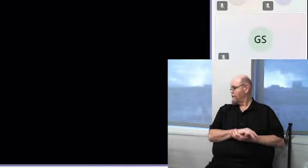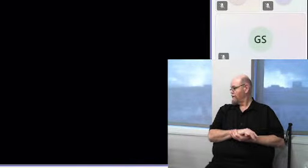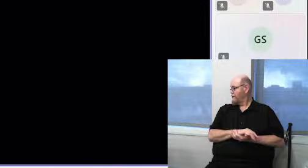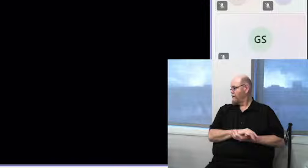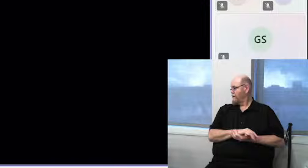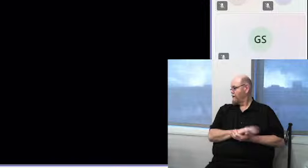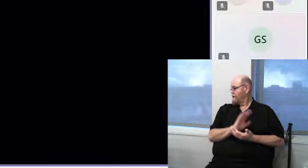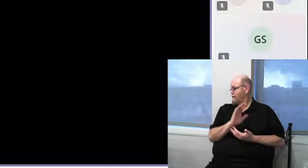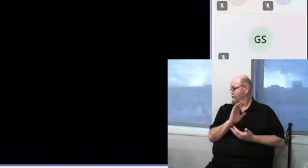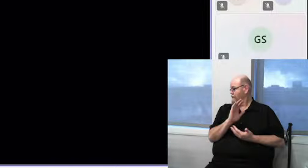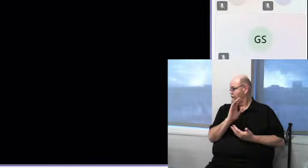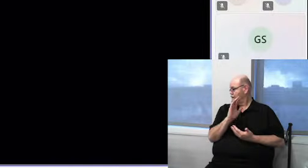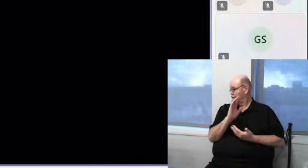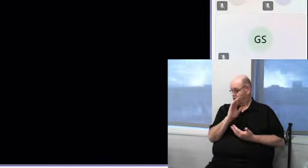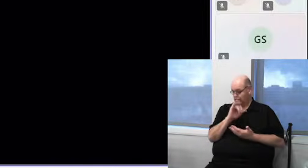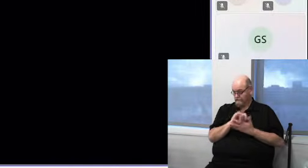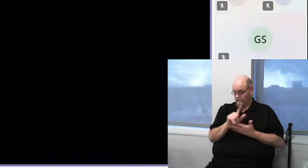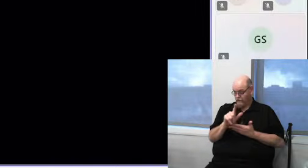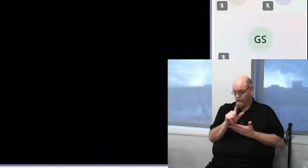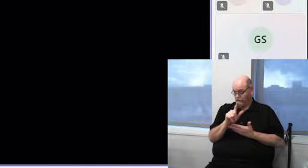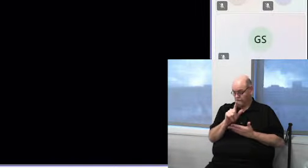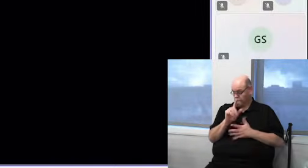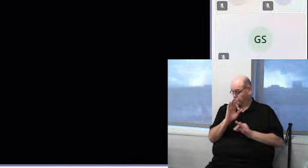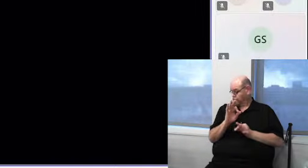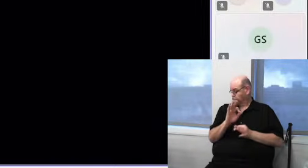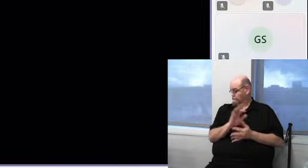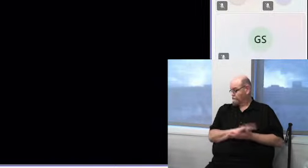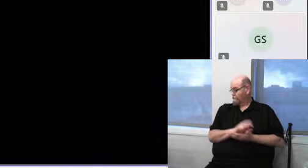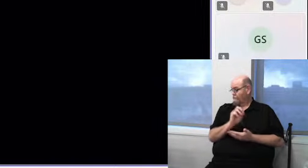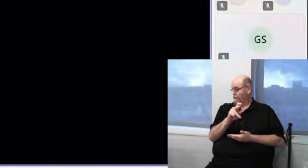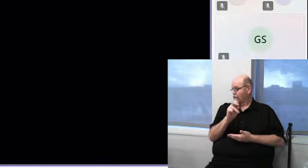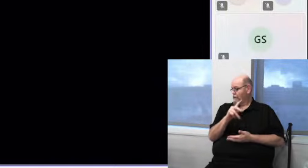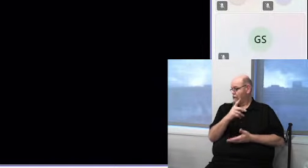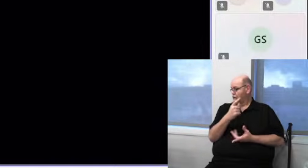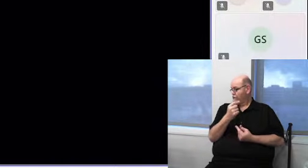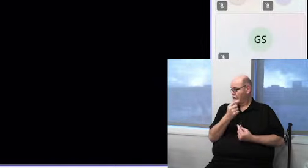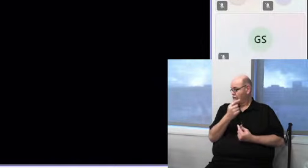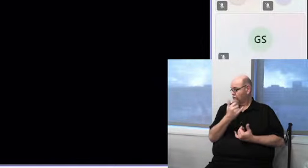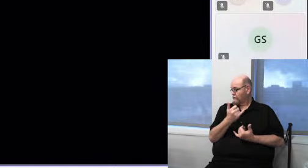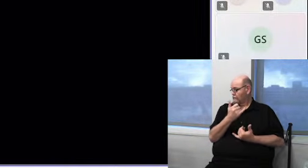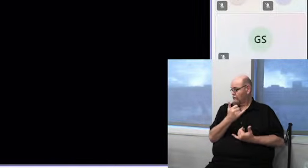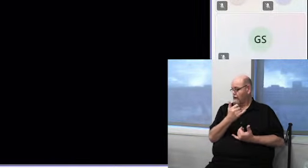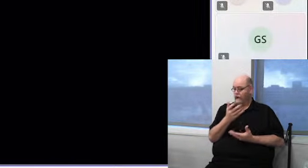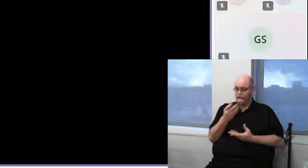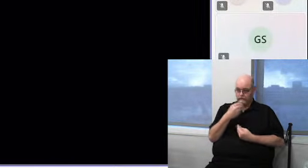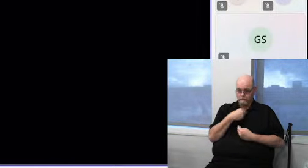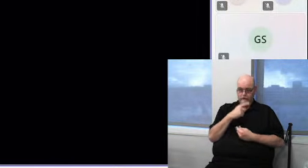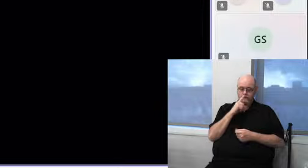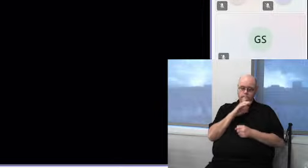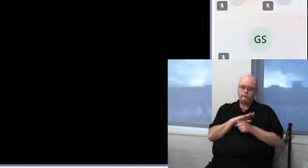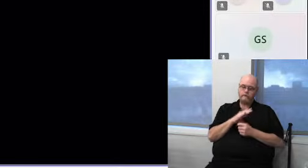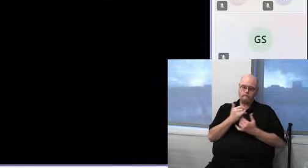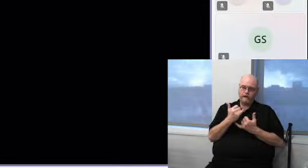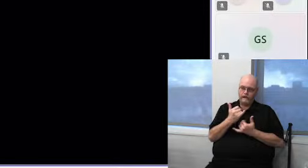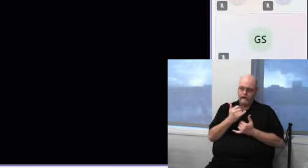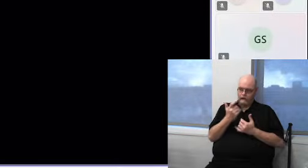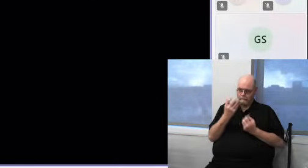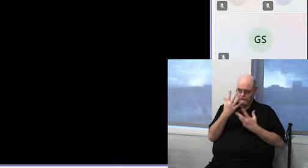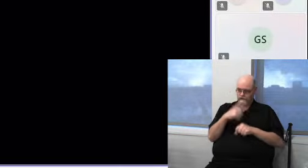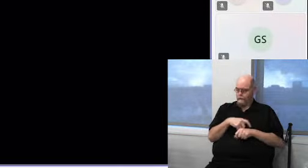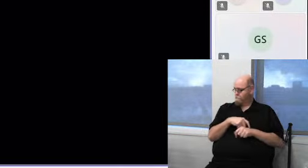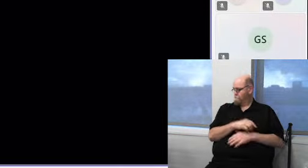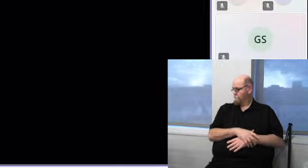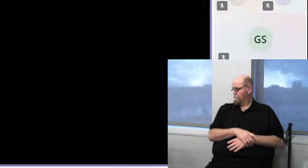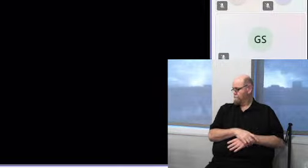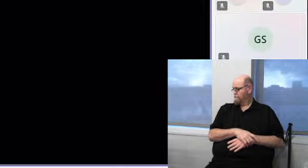with faint praise. Well, thank you. Is that it? Is that it, Ms. Mercado? Okay, so this is what we're going to do now. Give me a commitment to amount of time